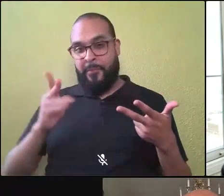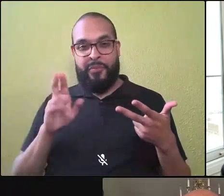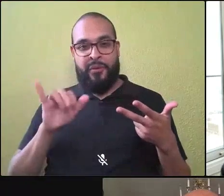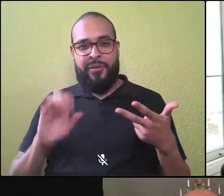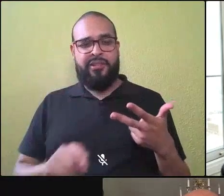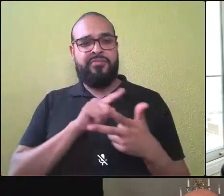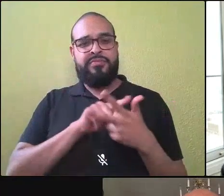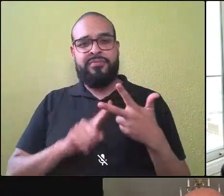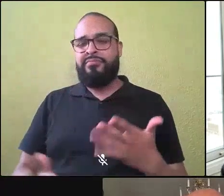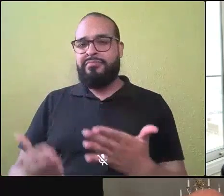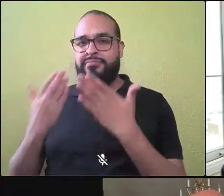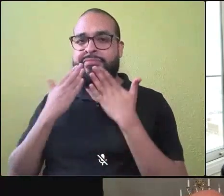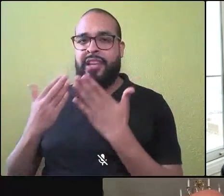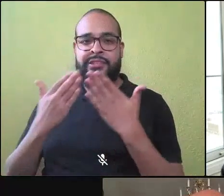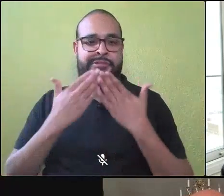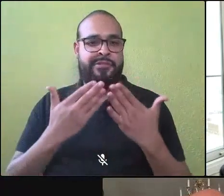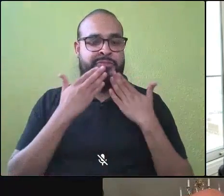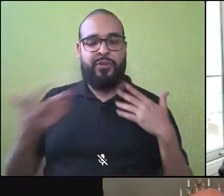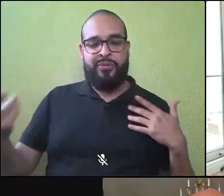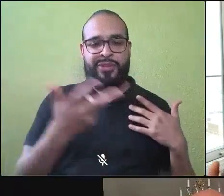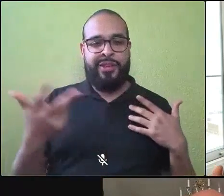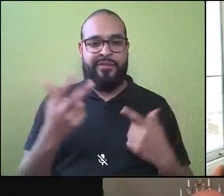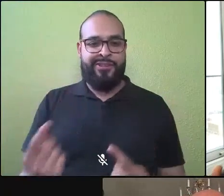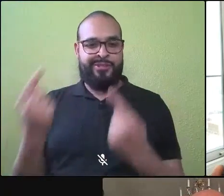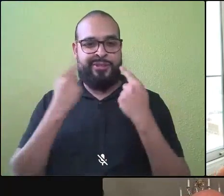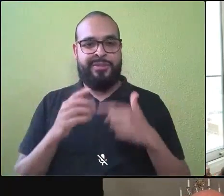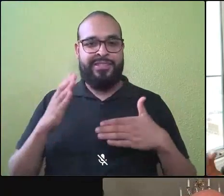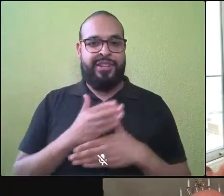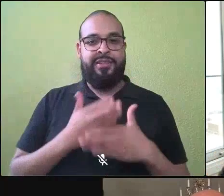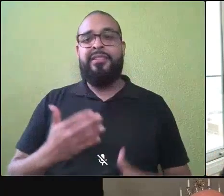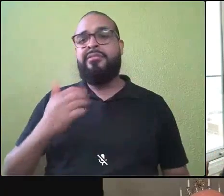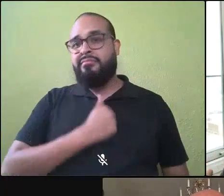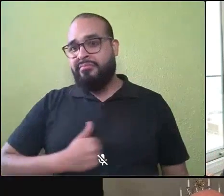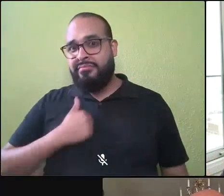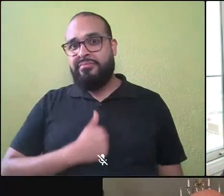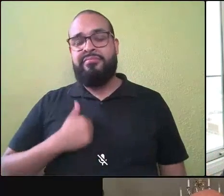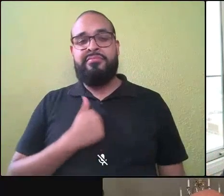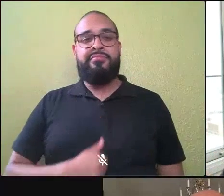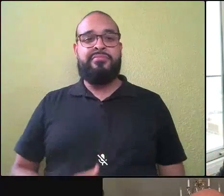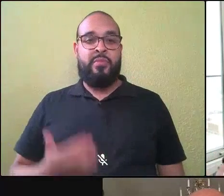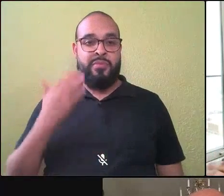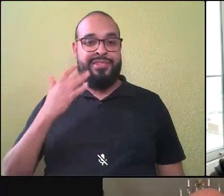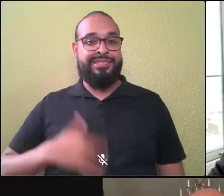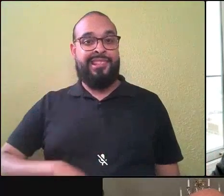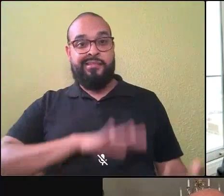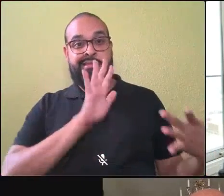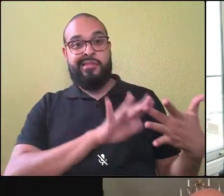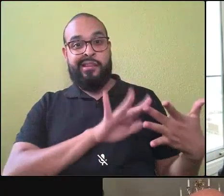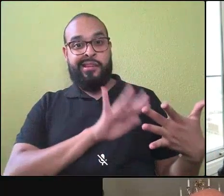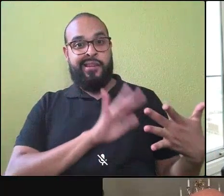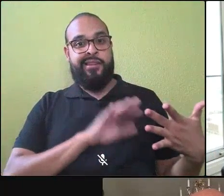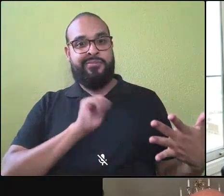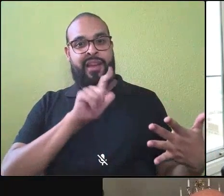being here and sharing. I also apologize. I know I don't reach out that often. Most of the time, unless it's like, hey, you want to speak?